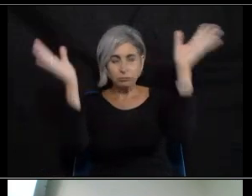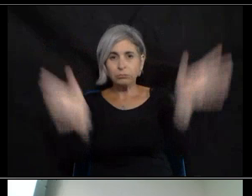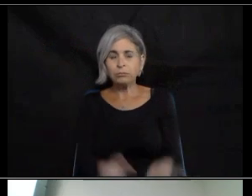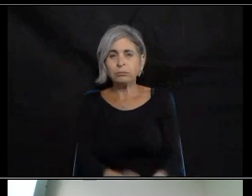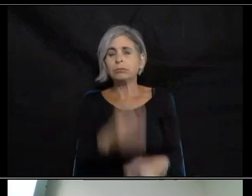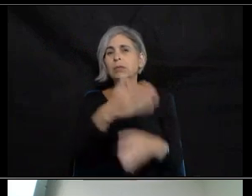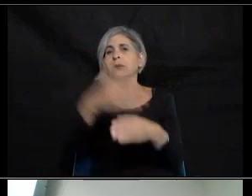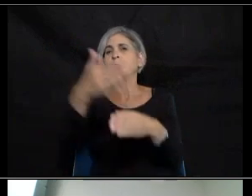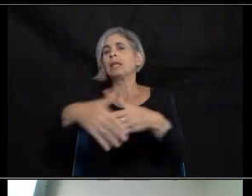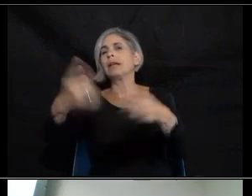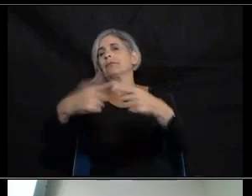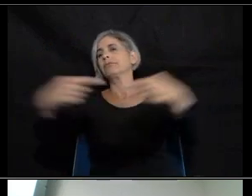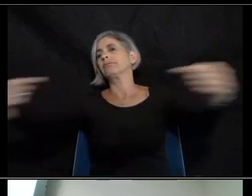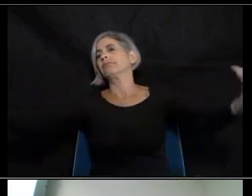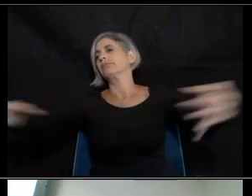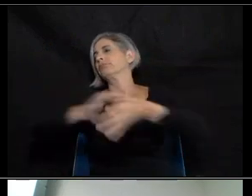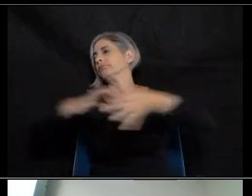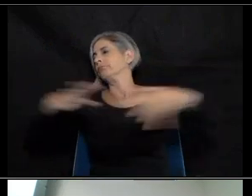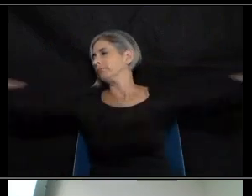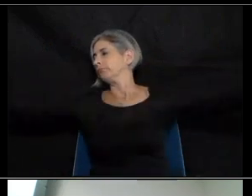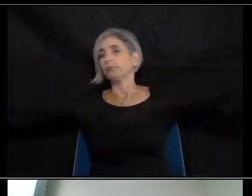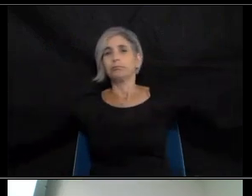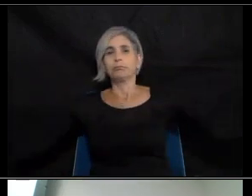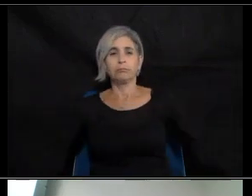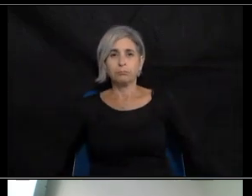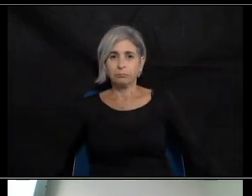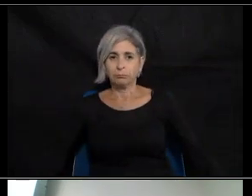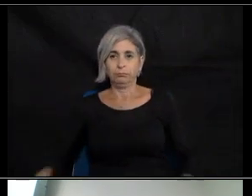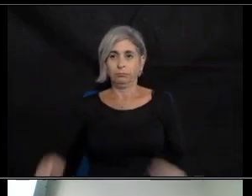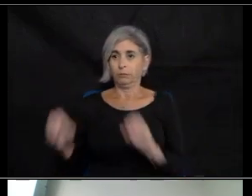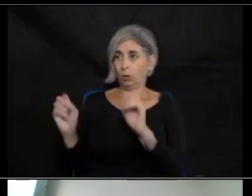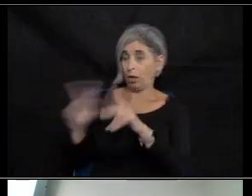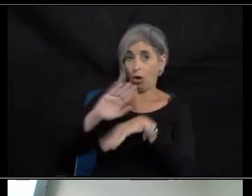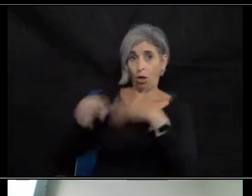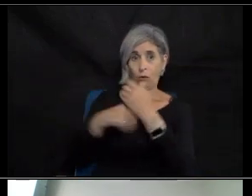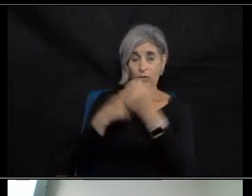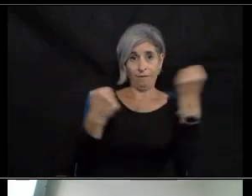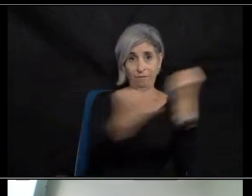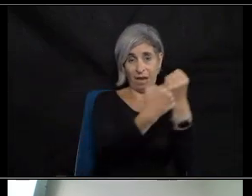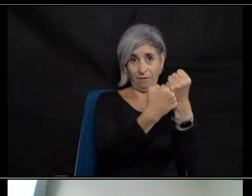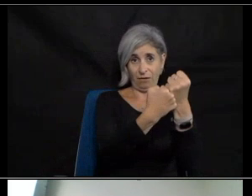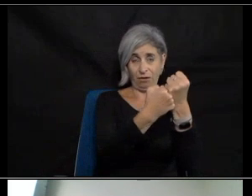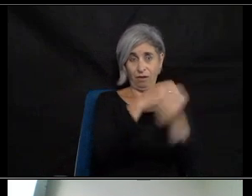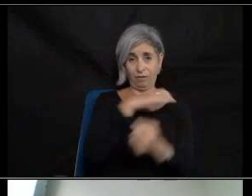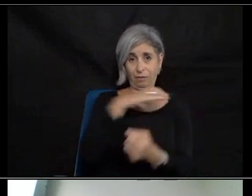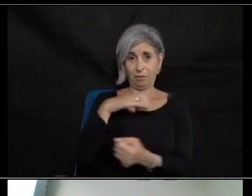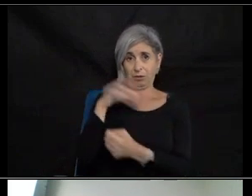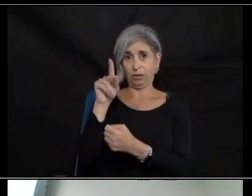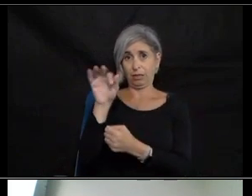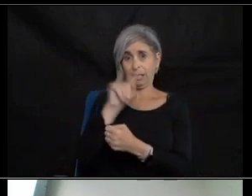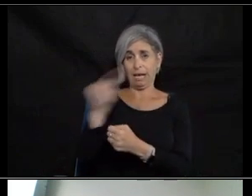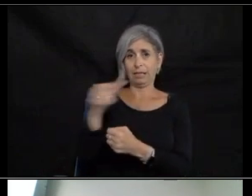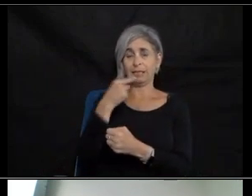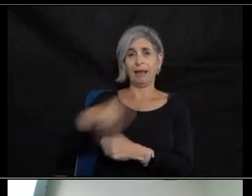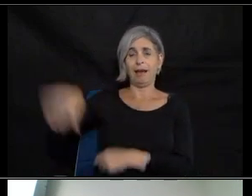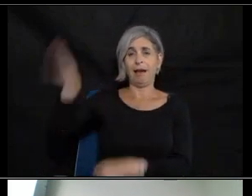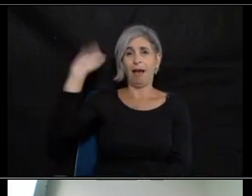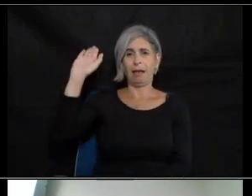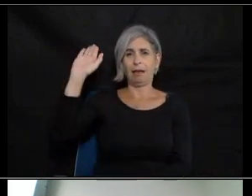end. All right. All those in favor of Commissioner Katz's motion, state so by saying